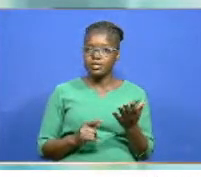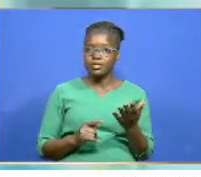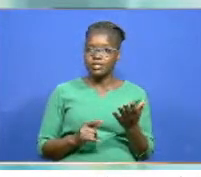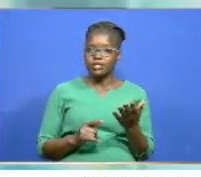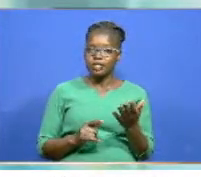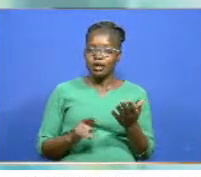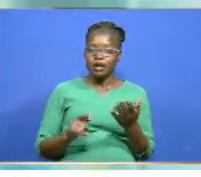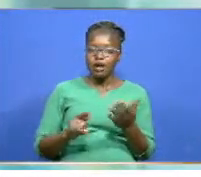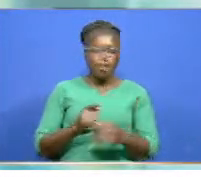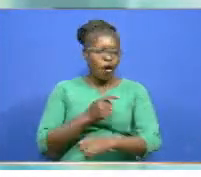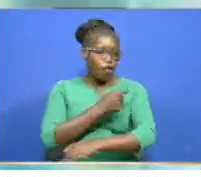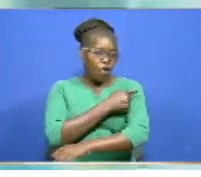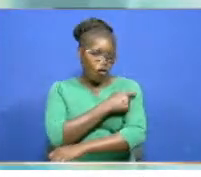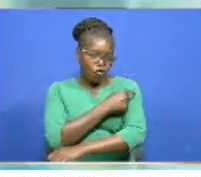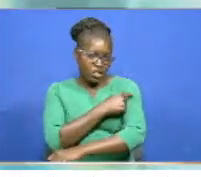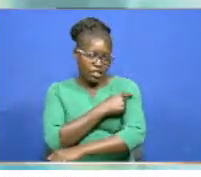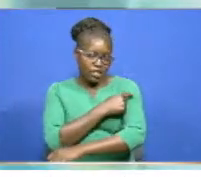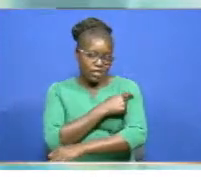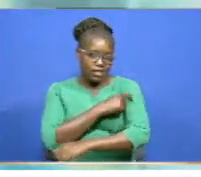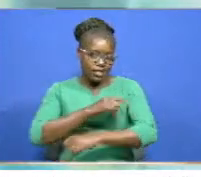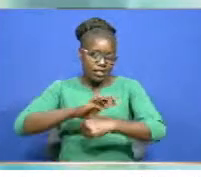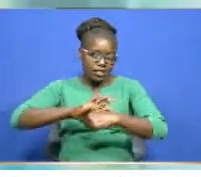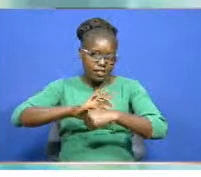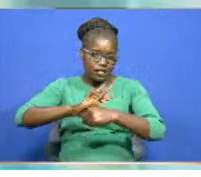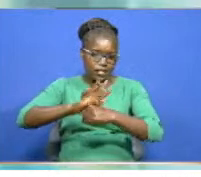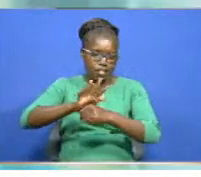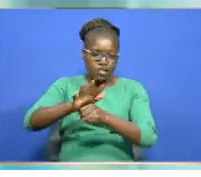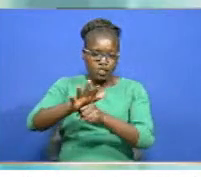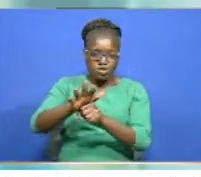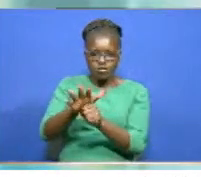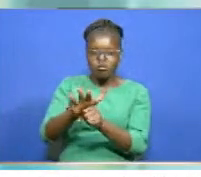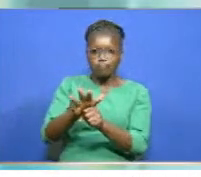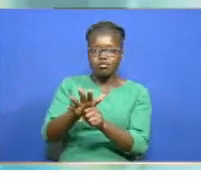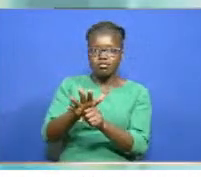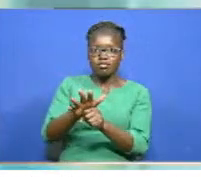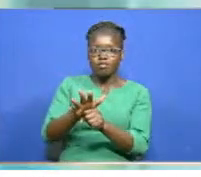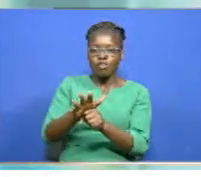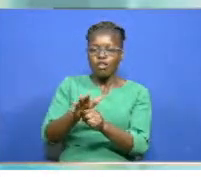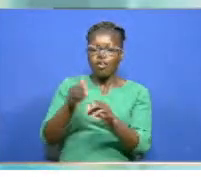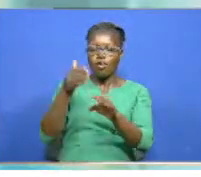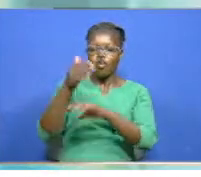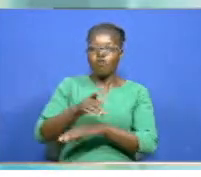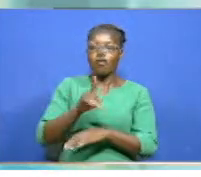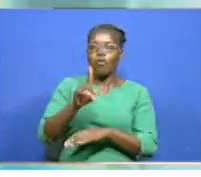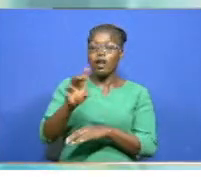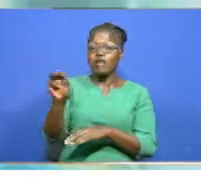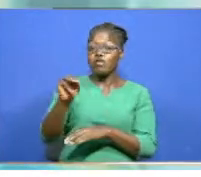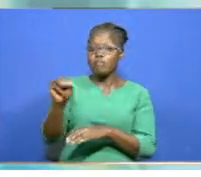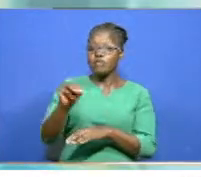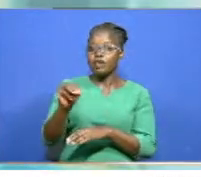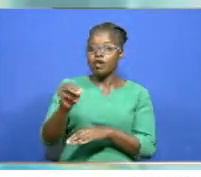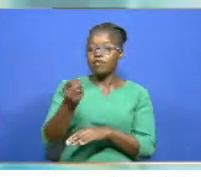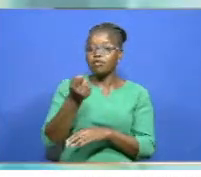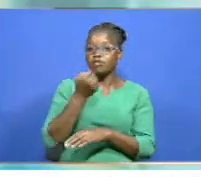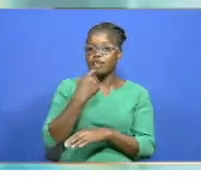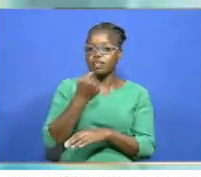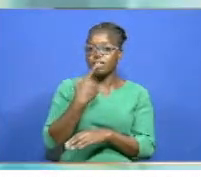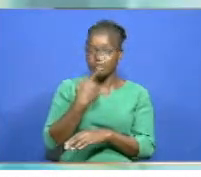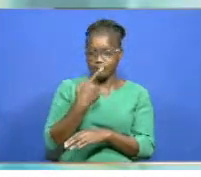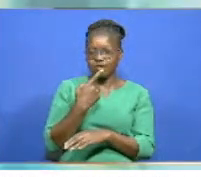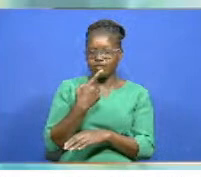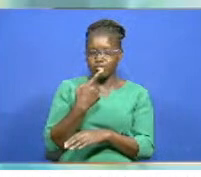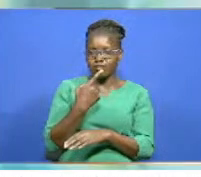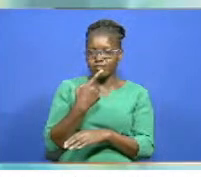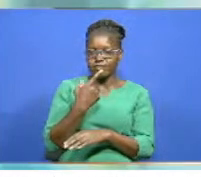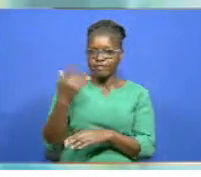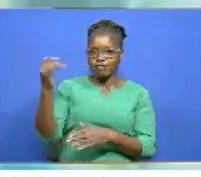acquire the first batch of over 1 million doses of the Oxford AstraZeneca vaccine, which actually landed